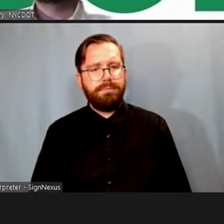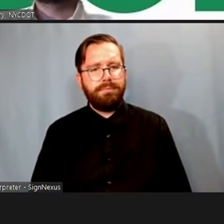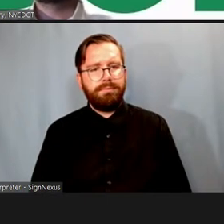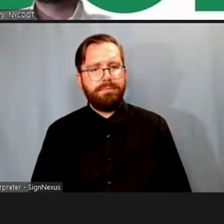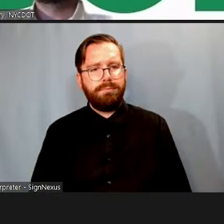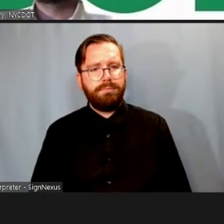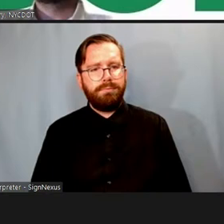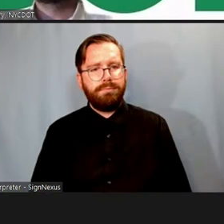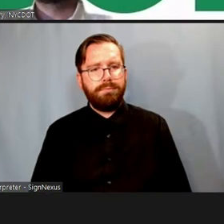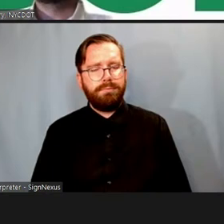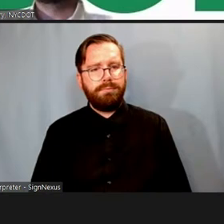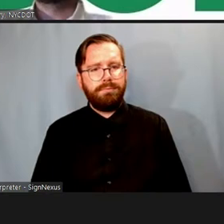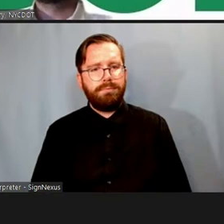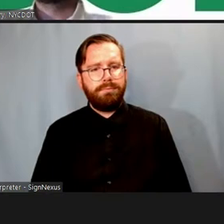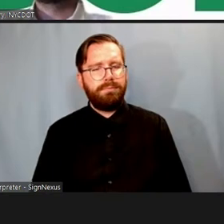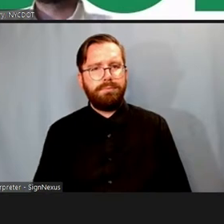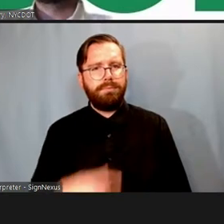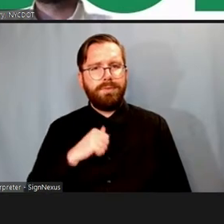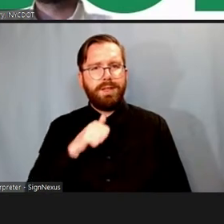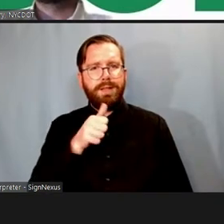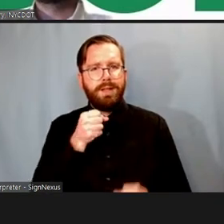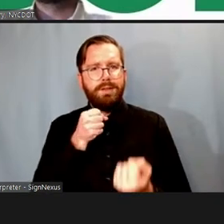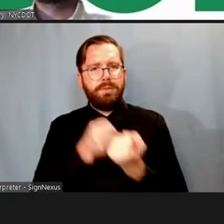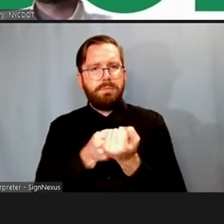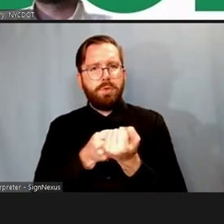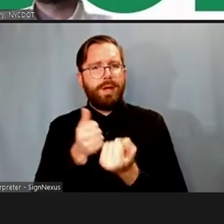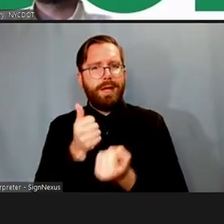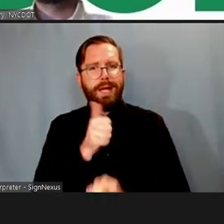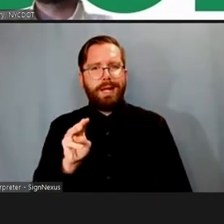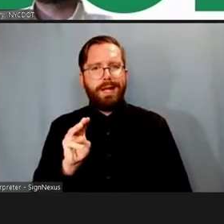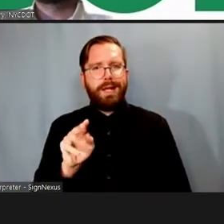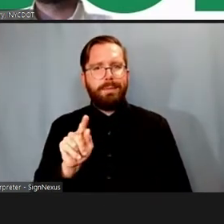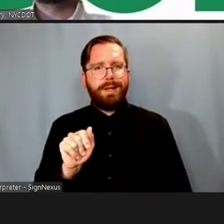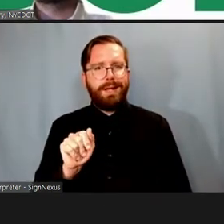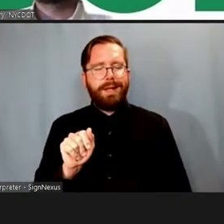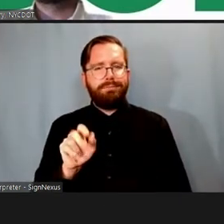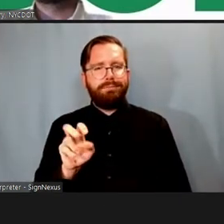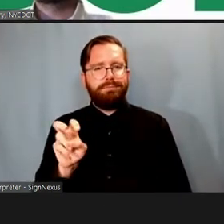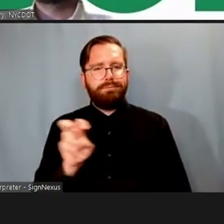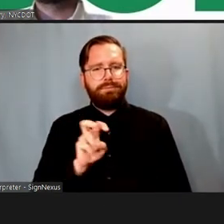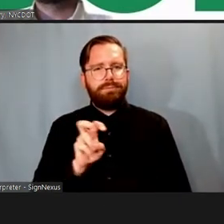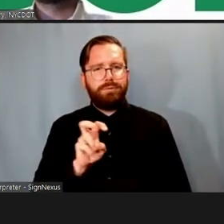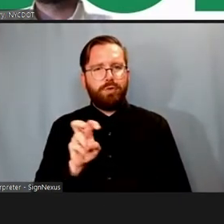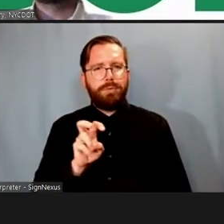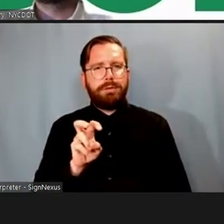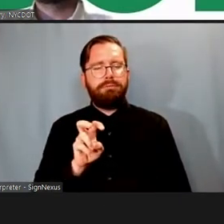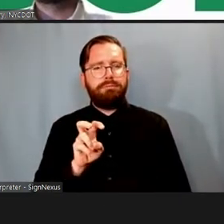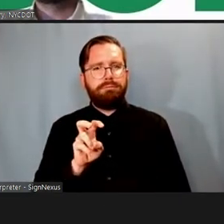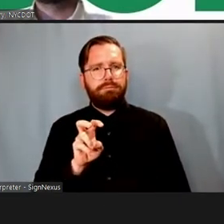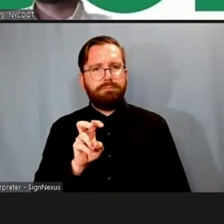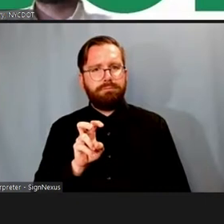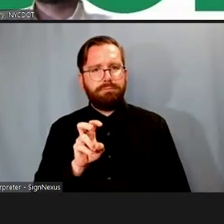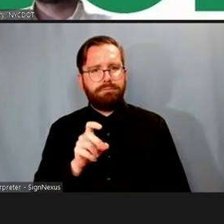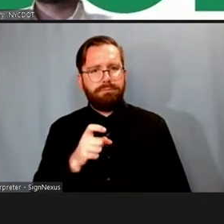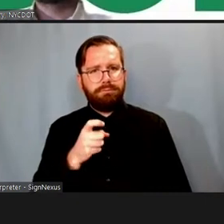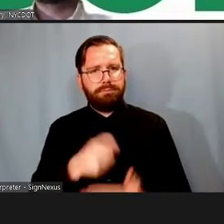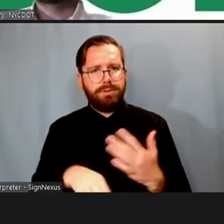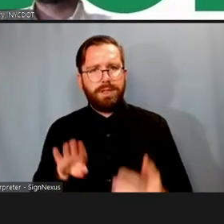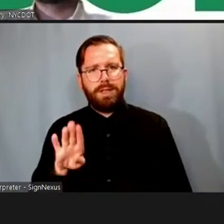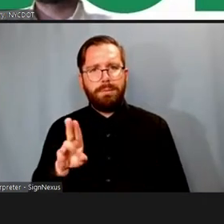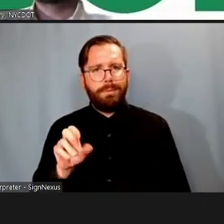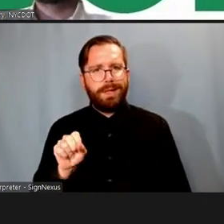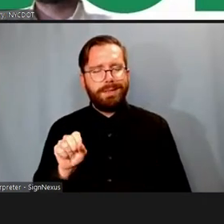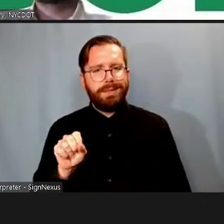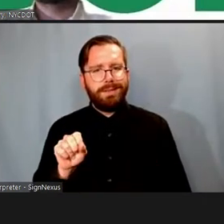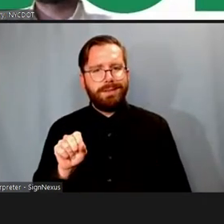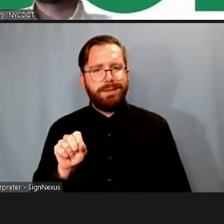i do not support any non nj community versus process including the general process from the out of